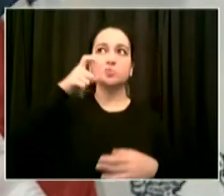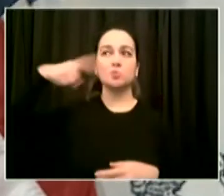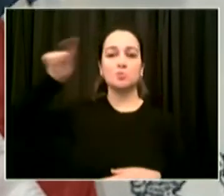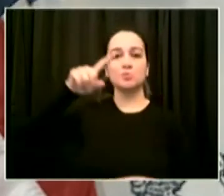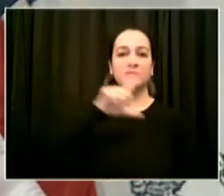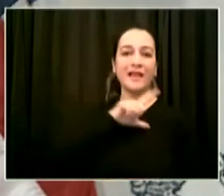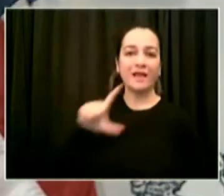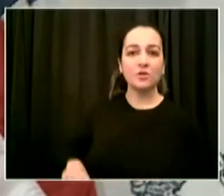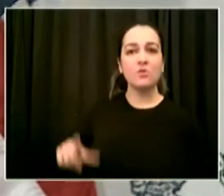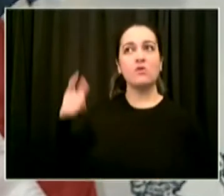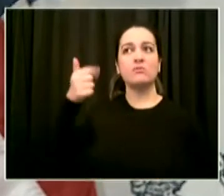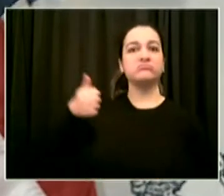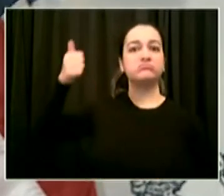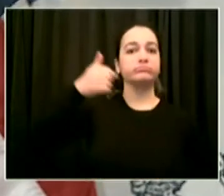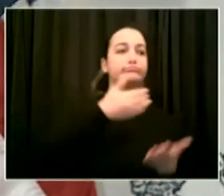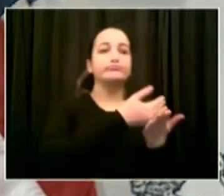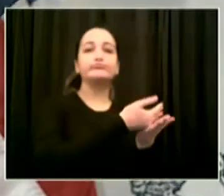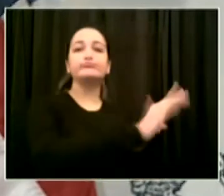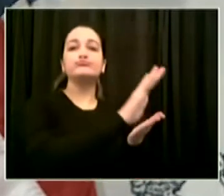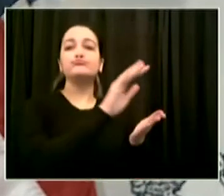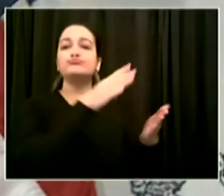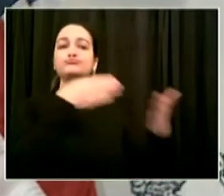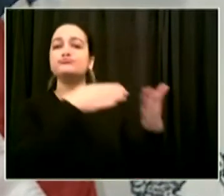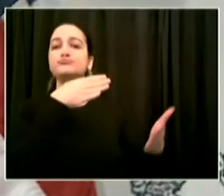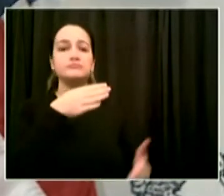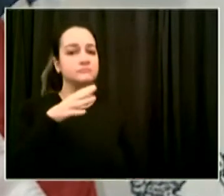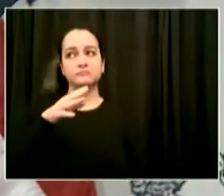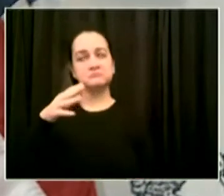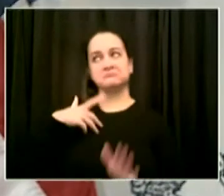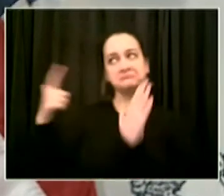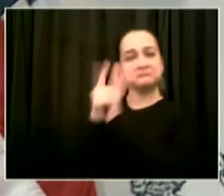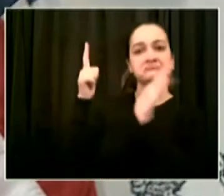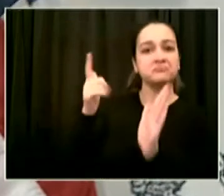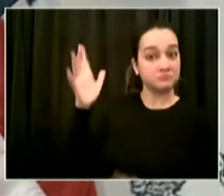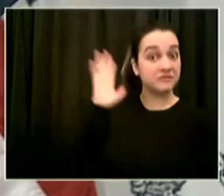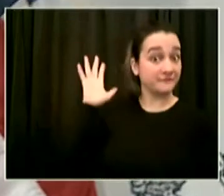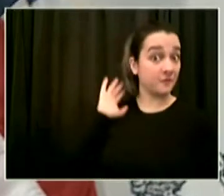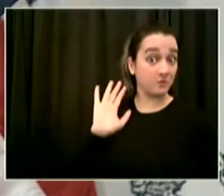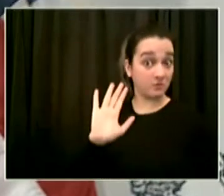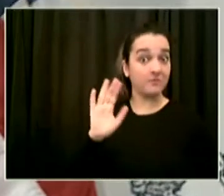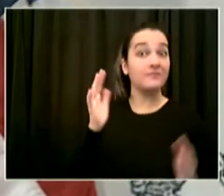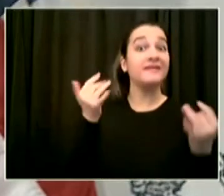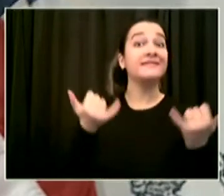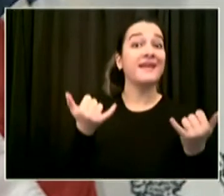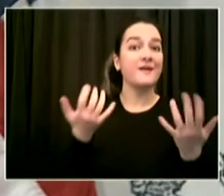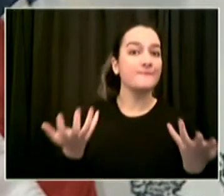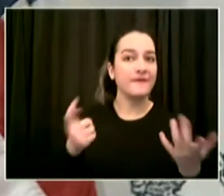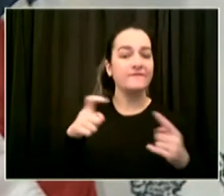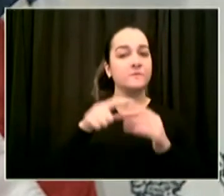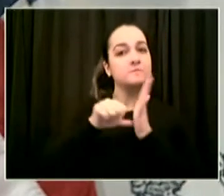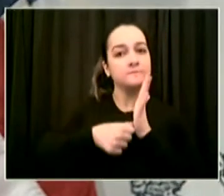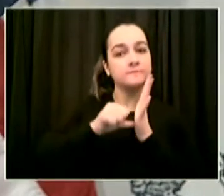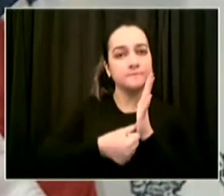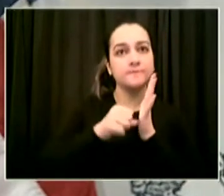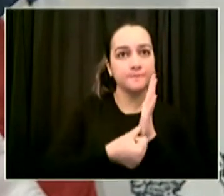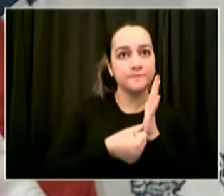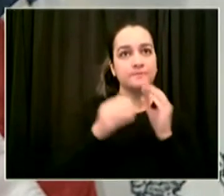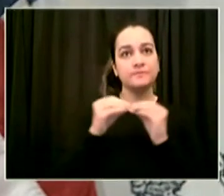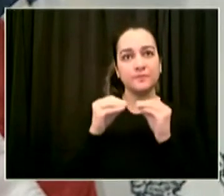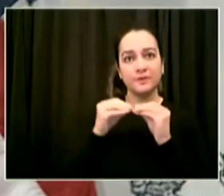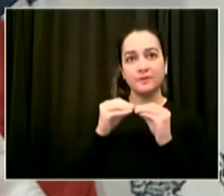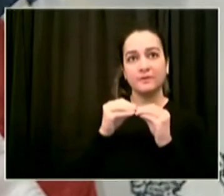because of a law that I sponsored and we passed years ago. We've tried in many ways to innovate ways to enforce this law.